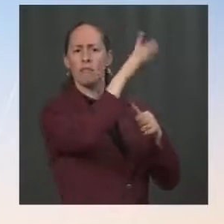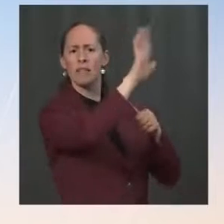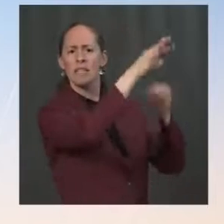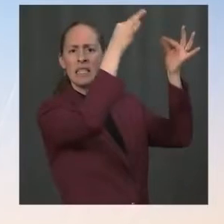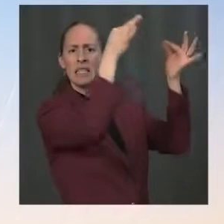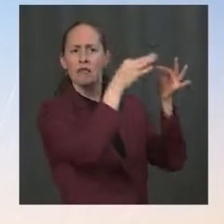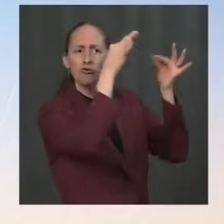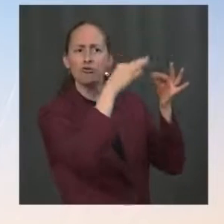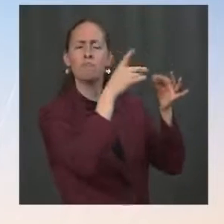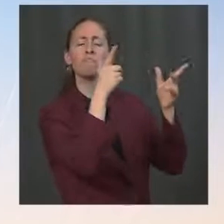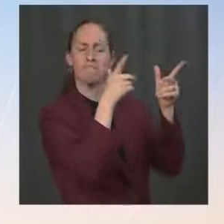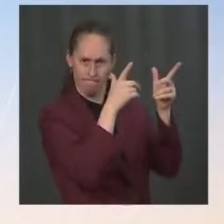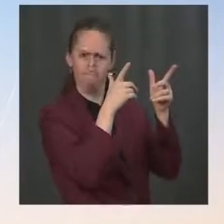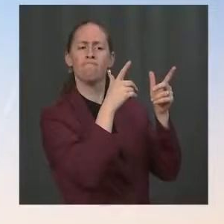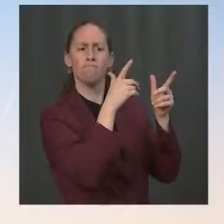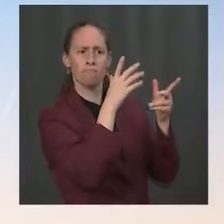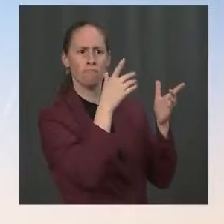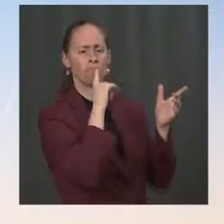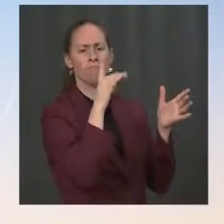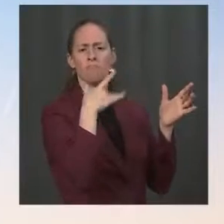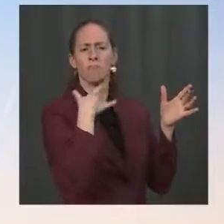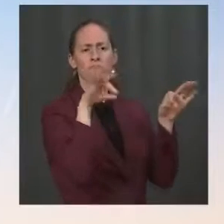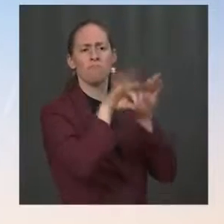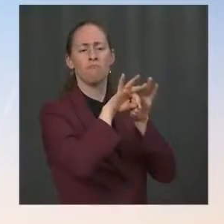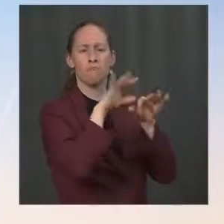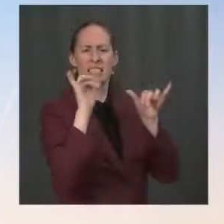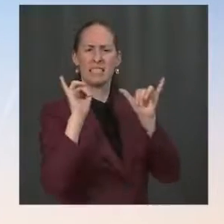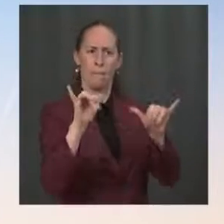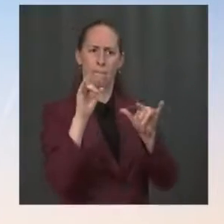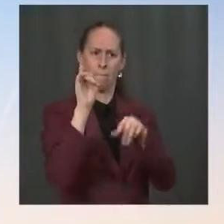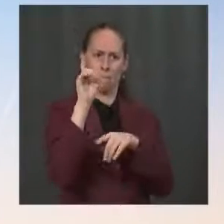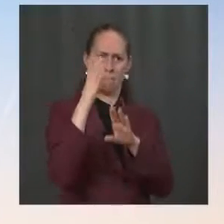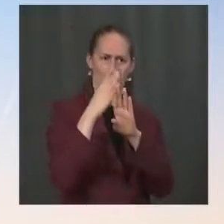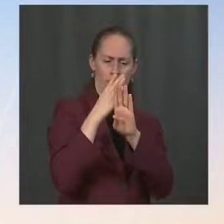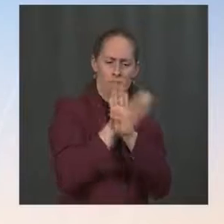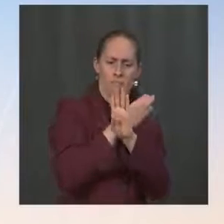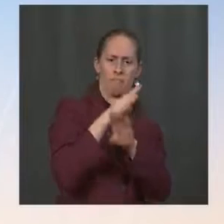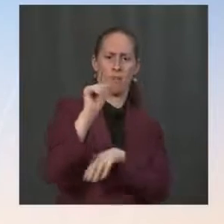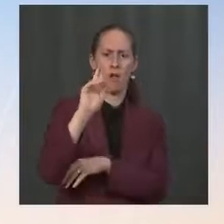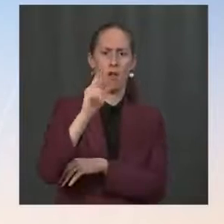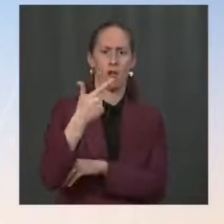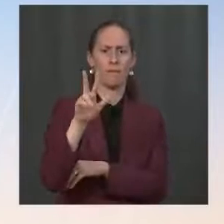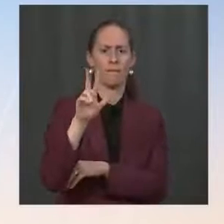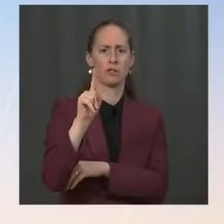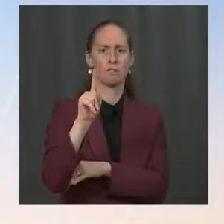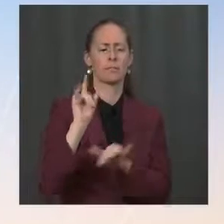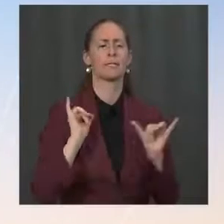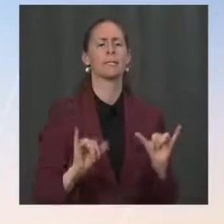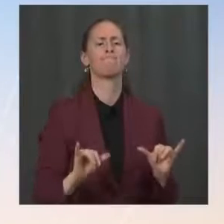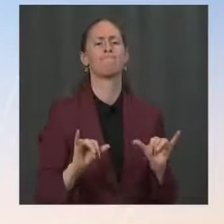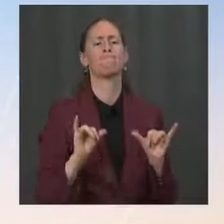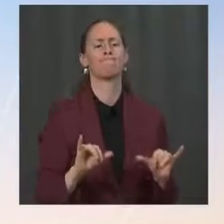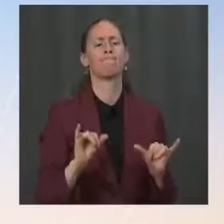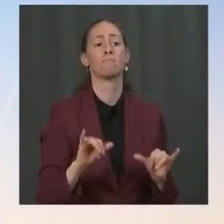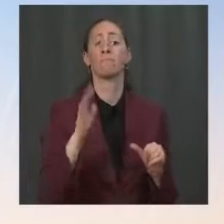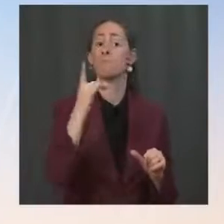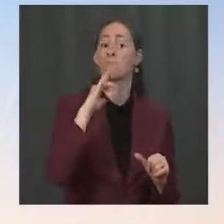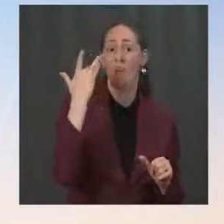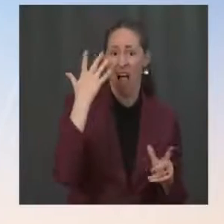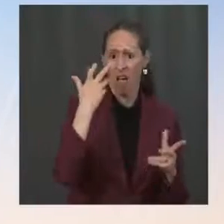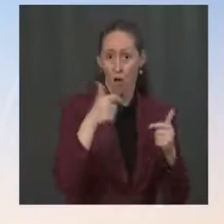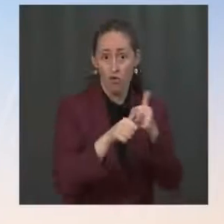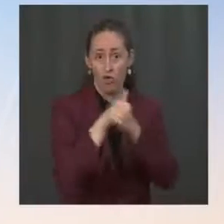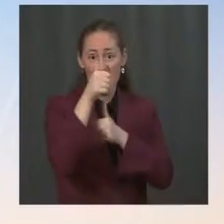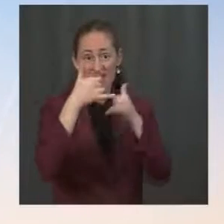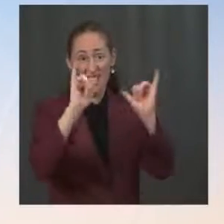believe that it is essential to get out by the 31st. That is their advice. And there are several reasons for that. One is the ongoing threats. And the